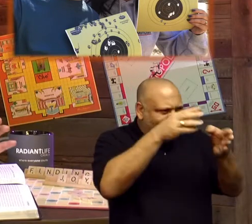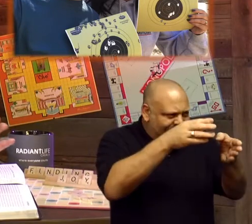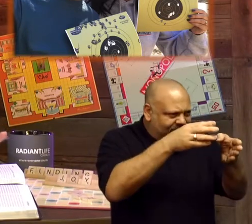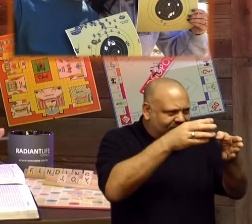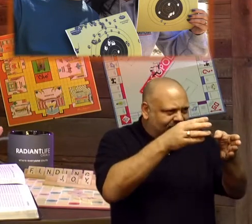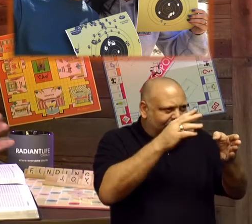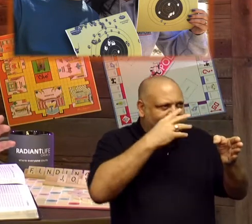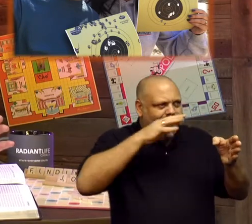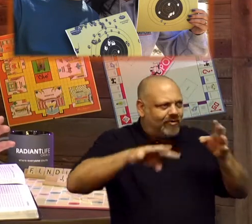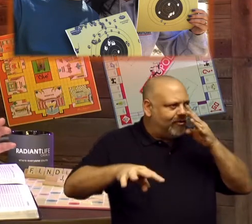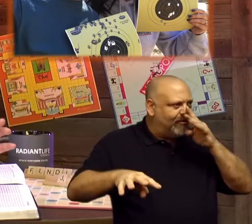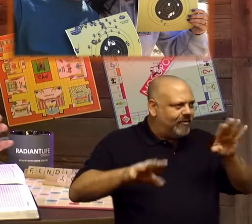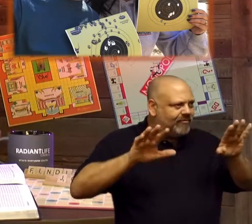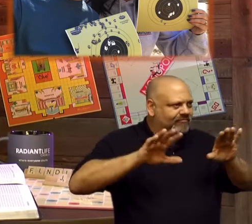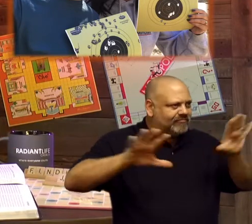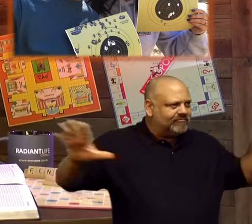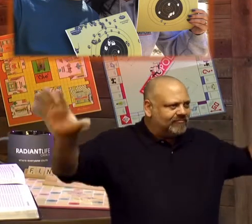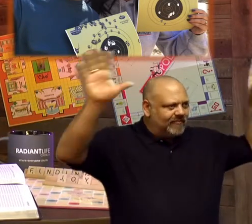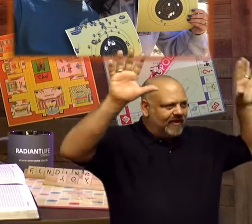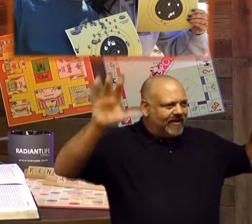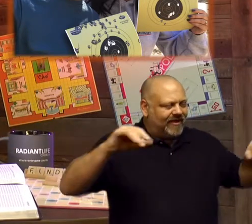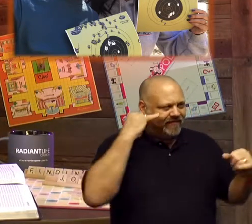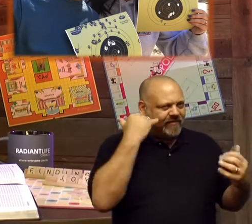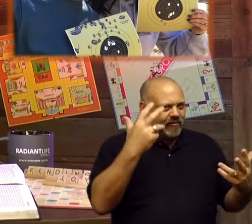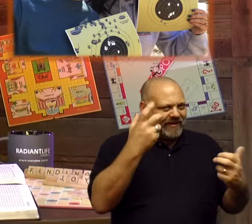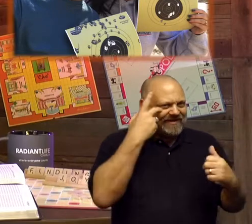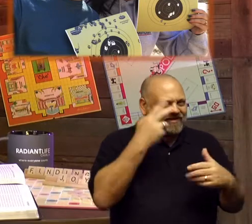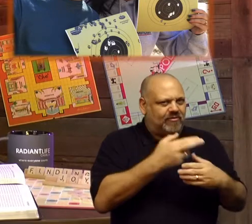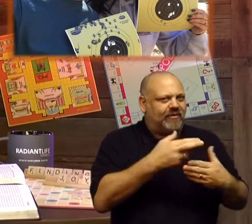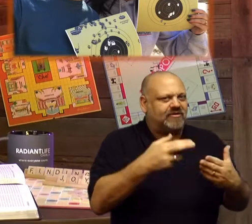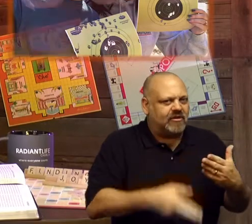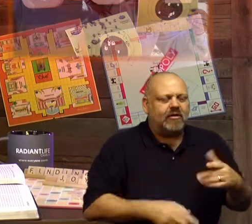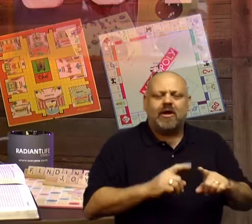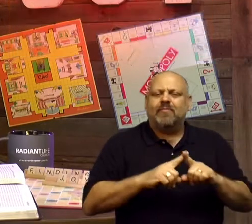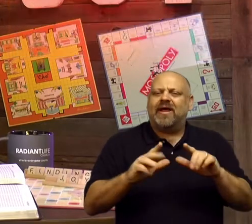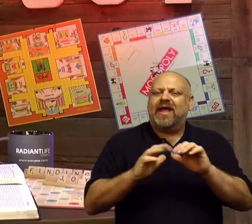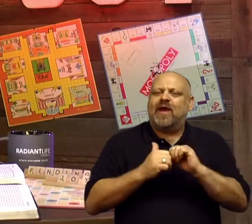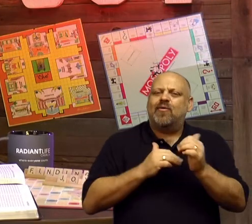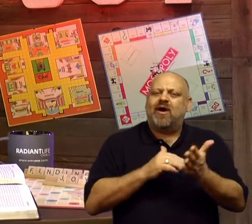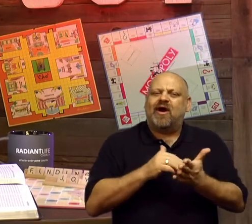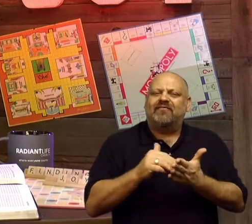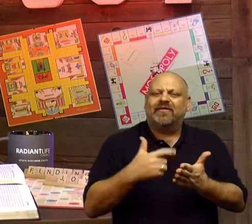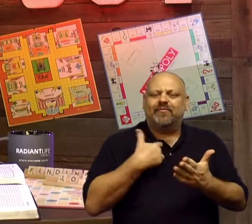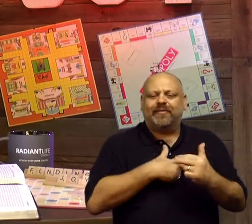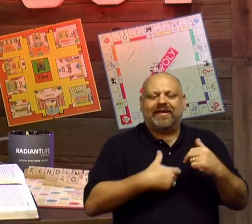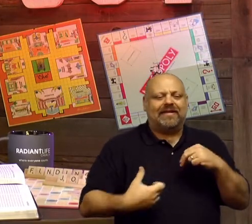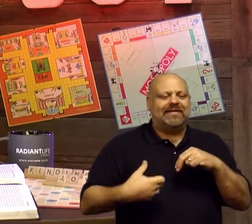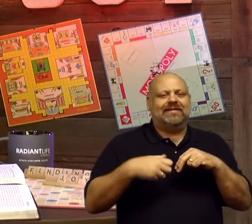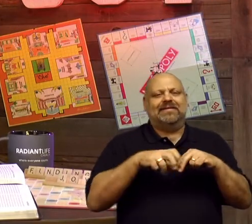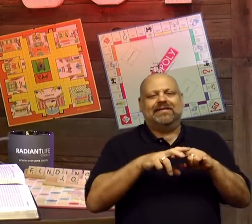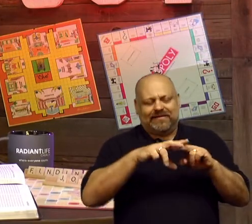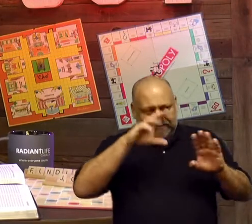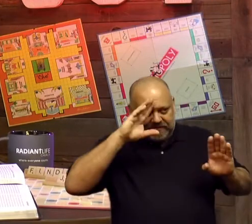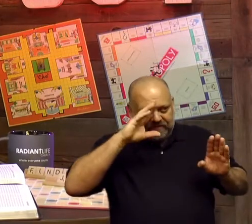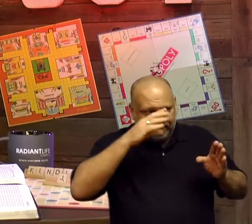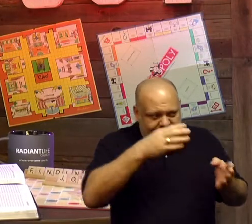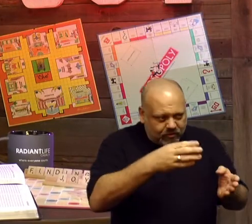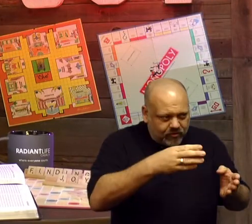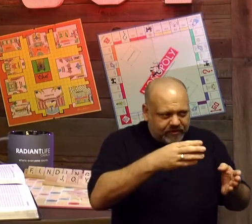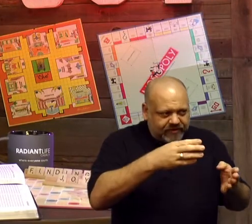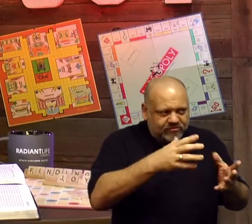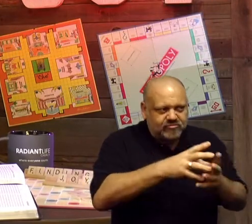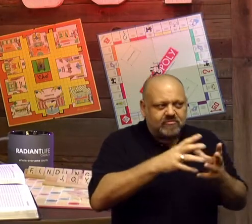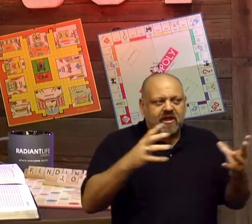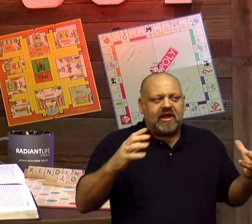not focus on anything else if I wanted to see results. But how often do we sit